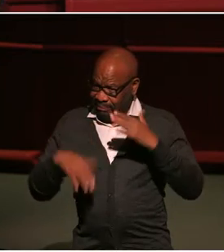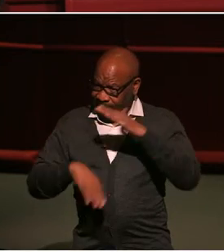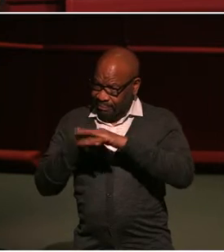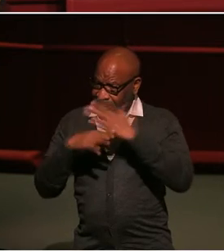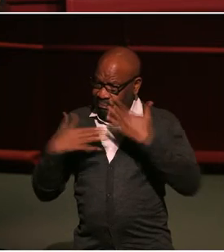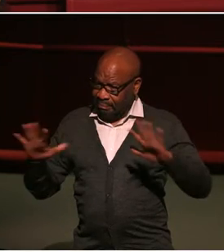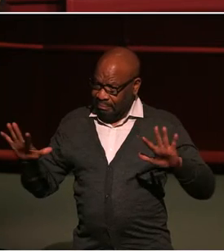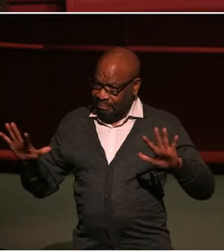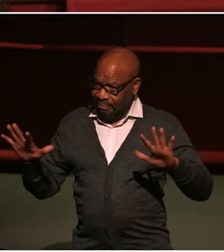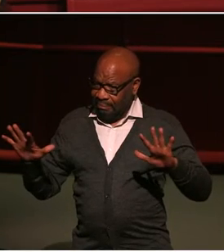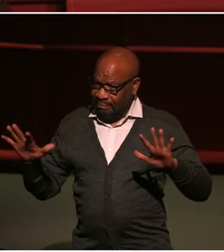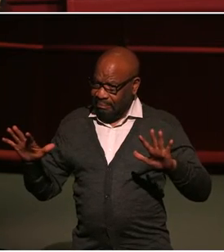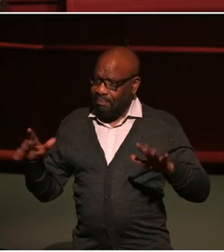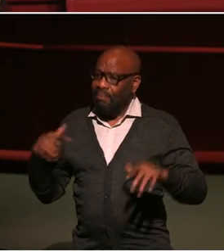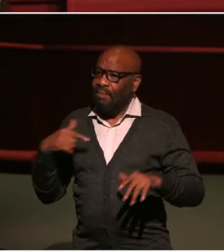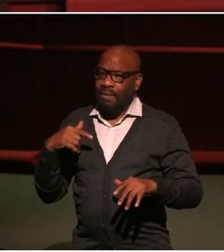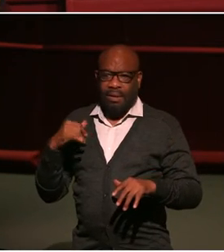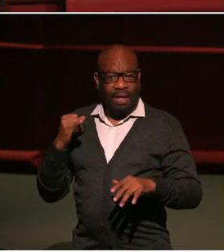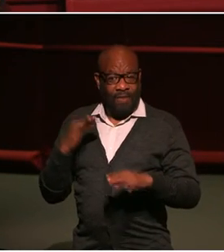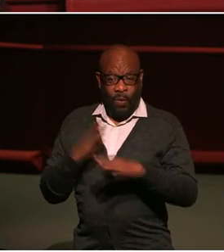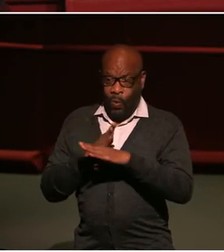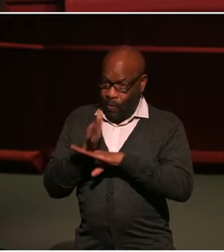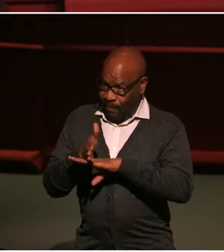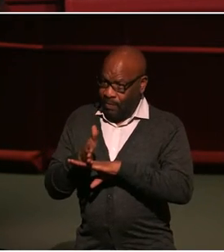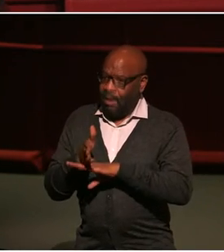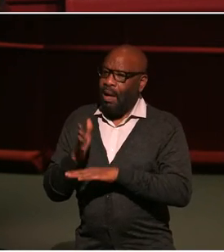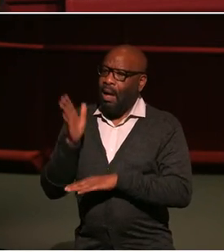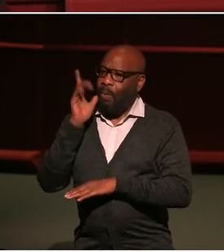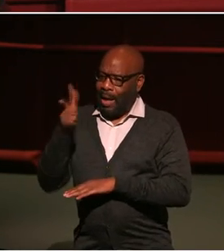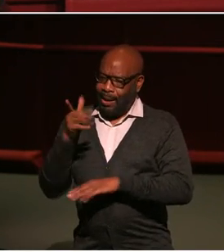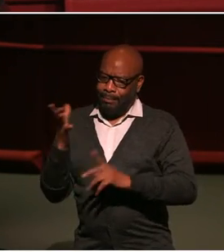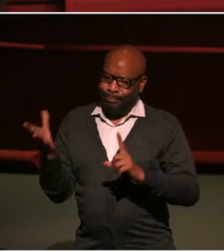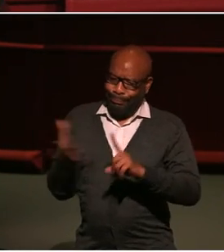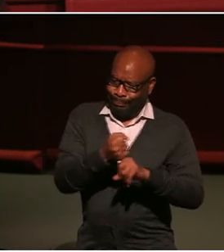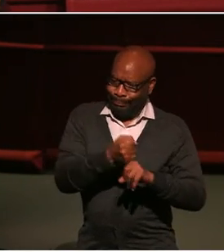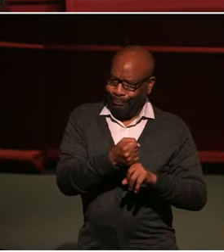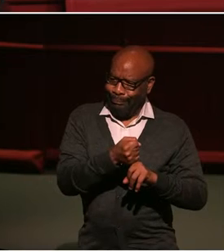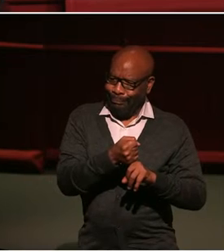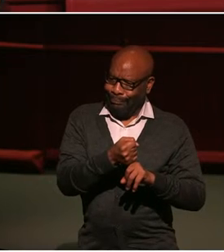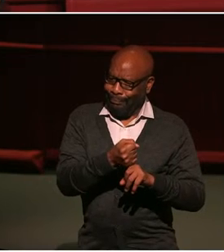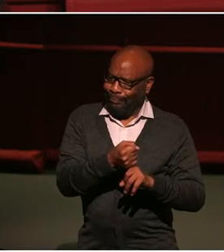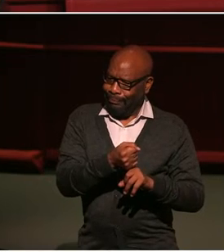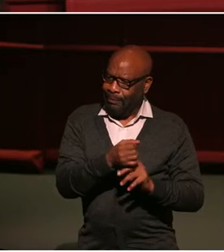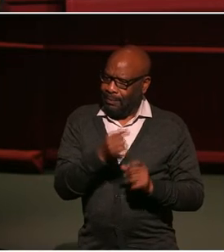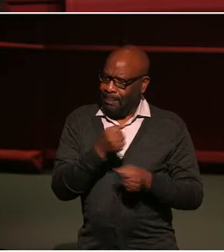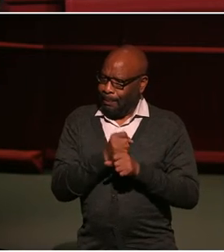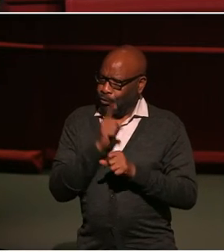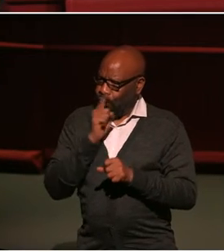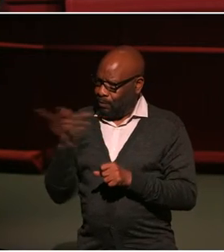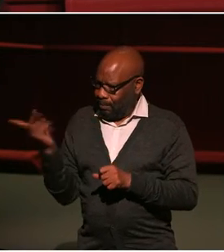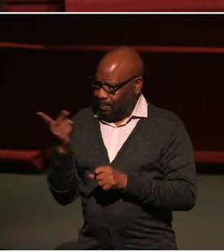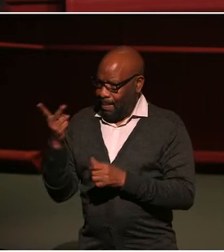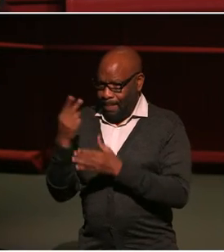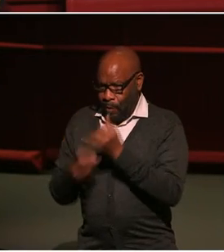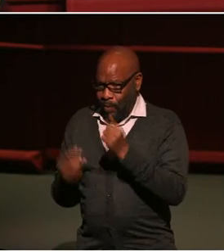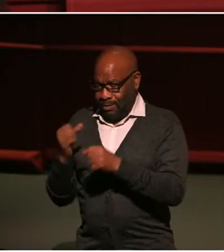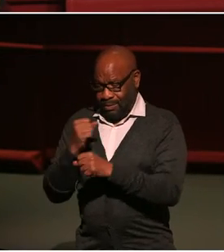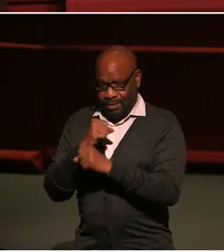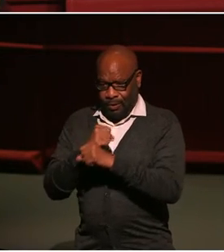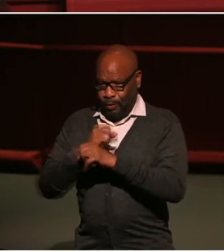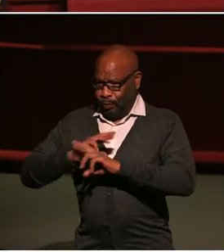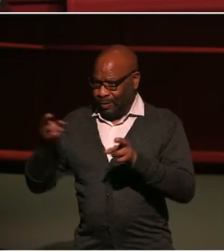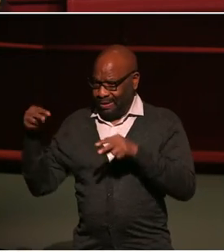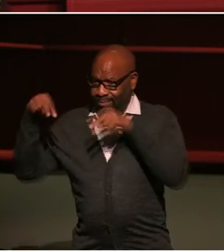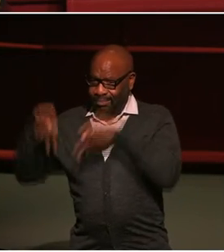I will have you put in handcuffs. You see those police over there? I